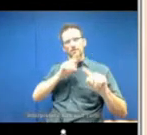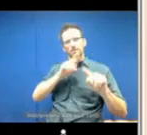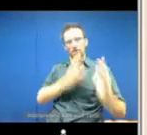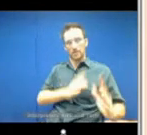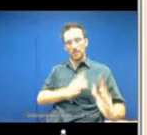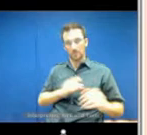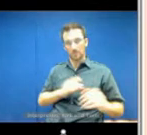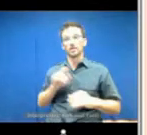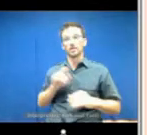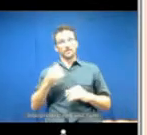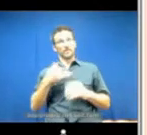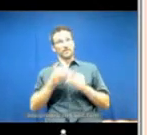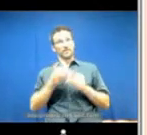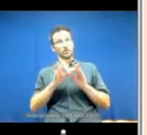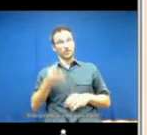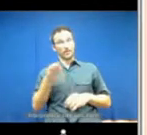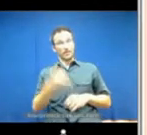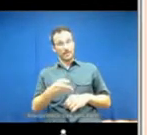swear the interpreter first.